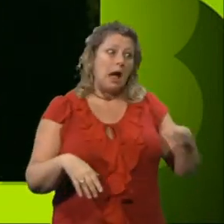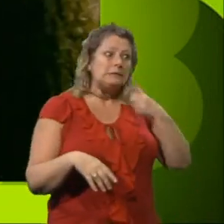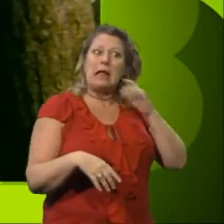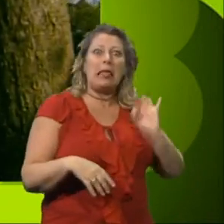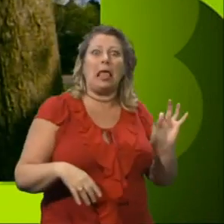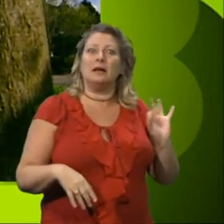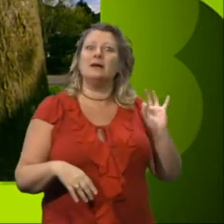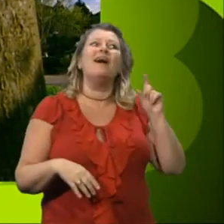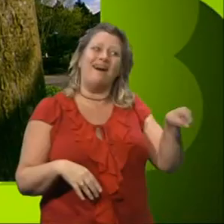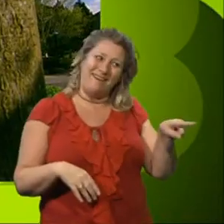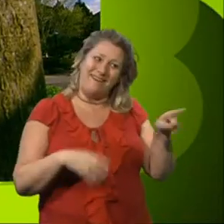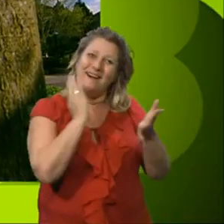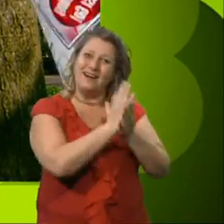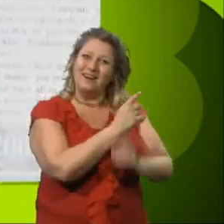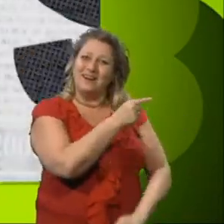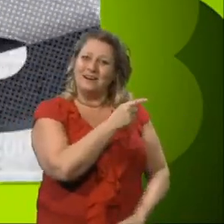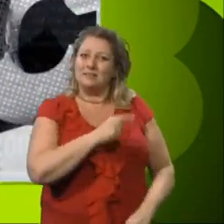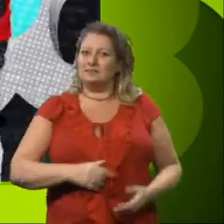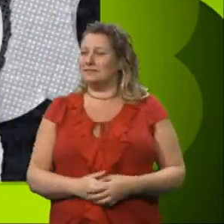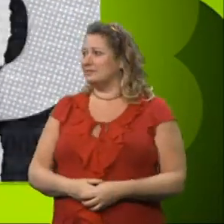it supplied it. No.